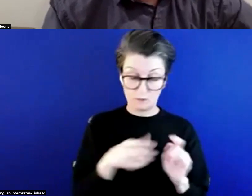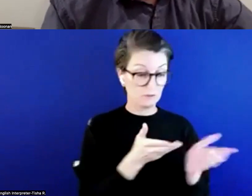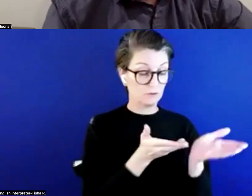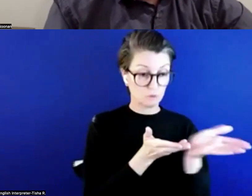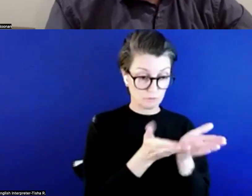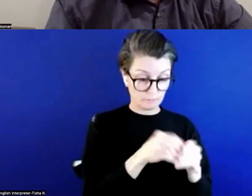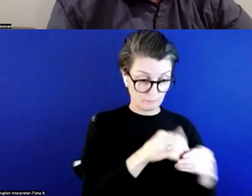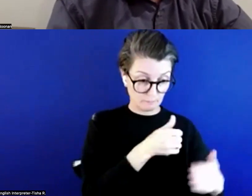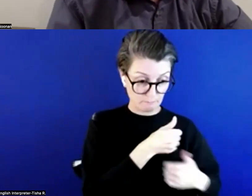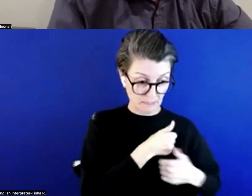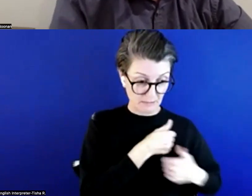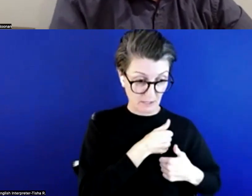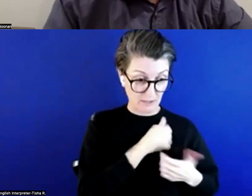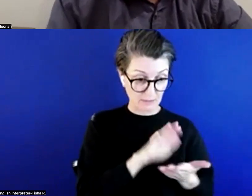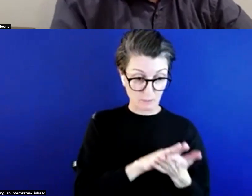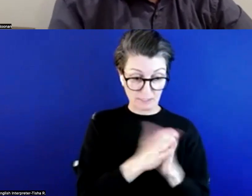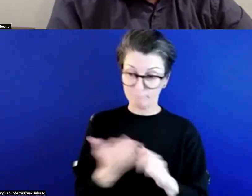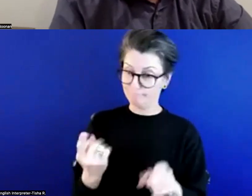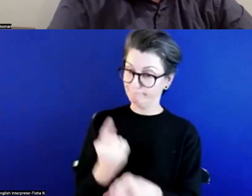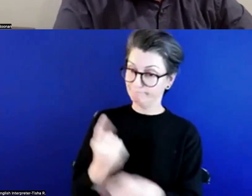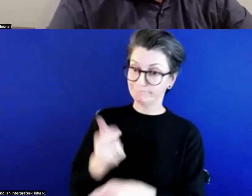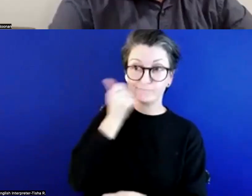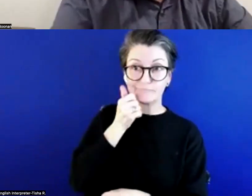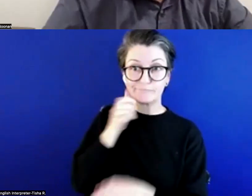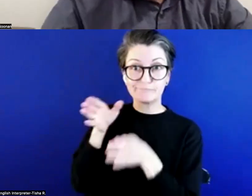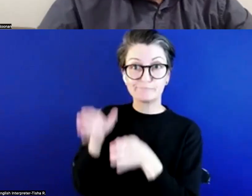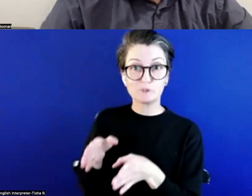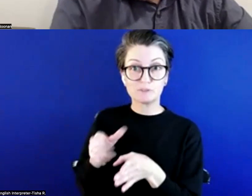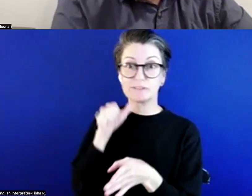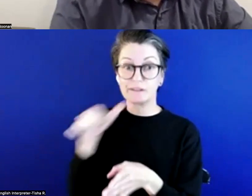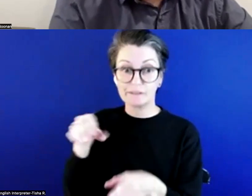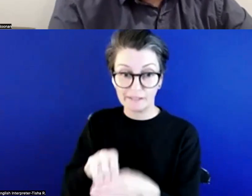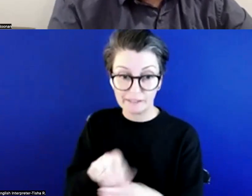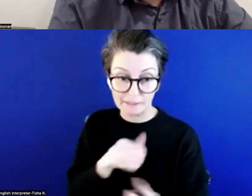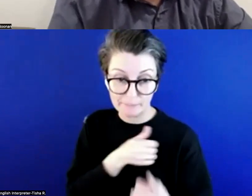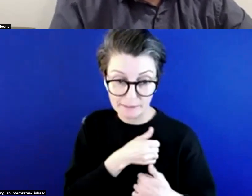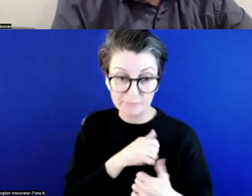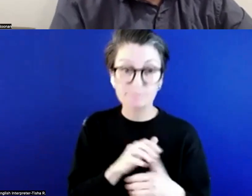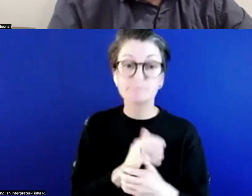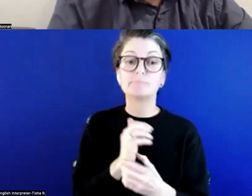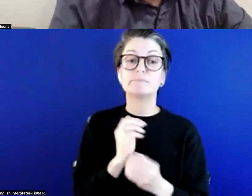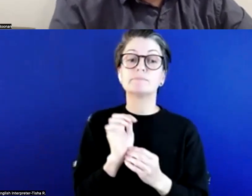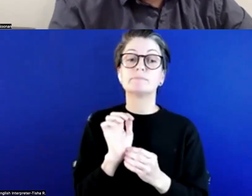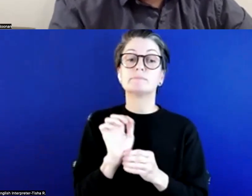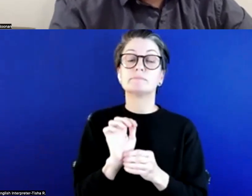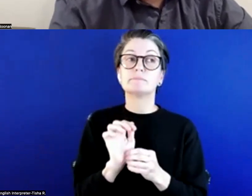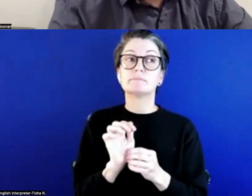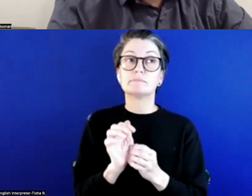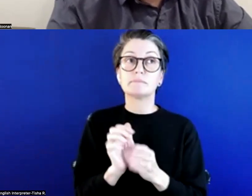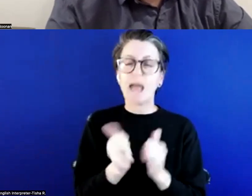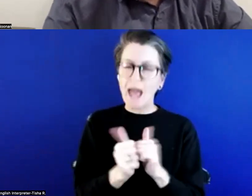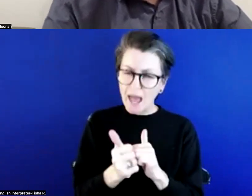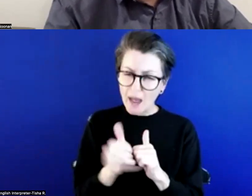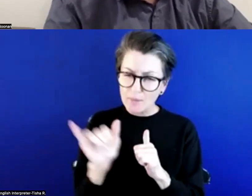civilian is such a unique one in and of itself, but also how does that intersect with the